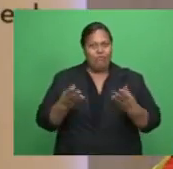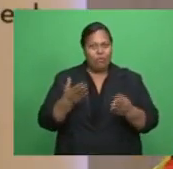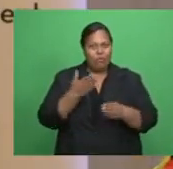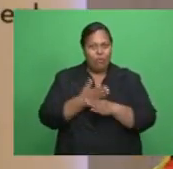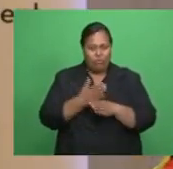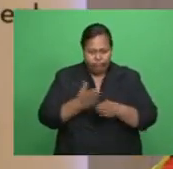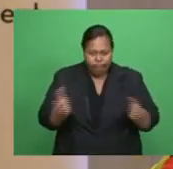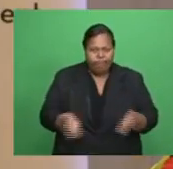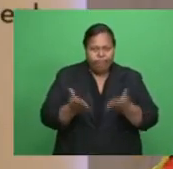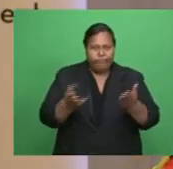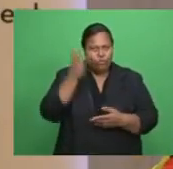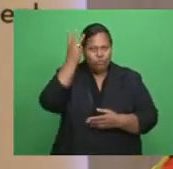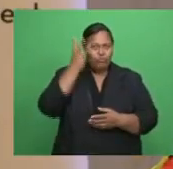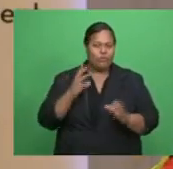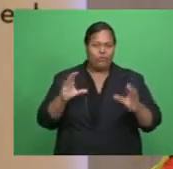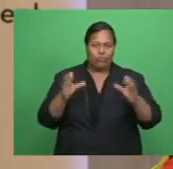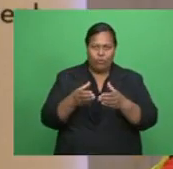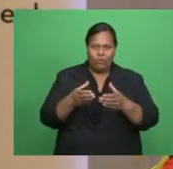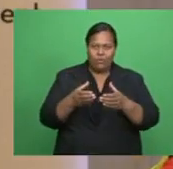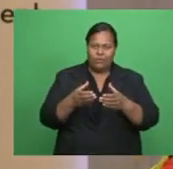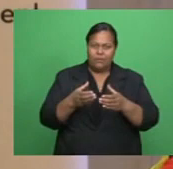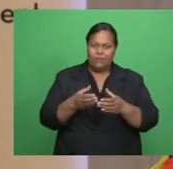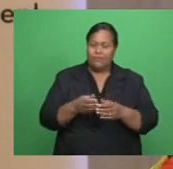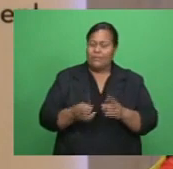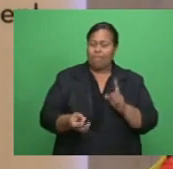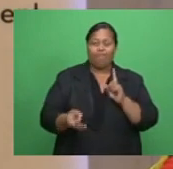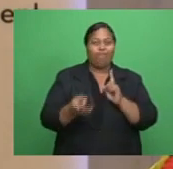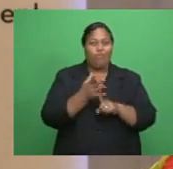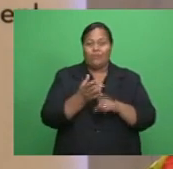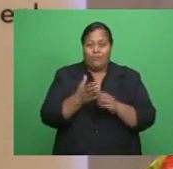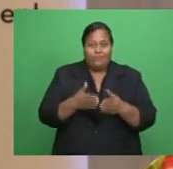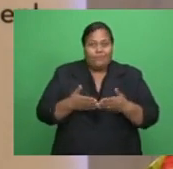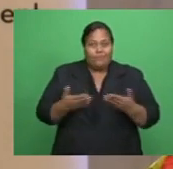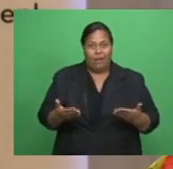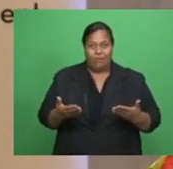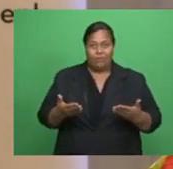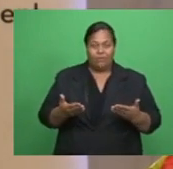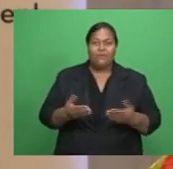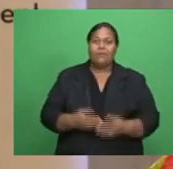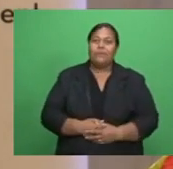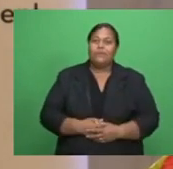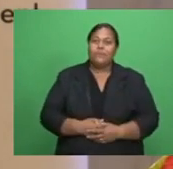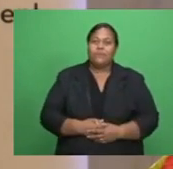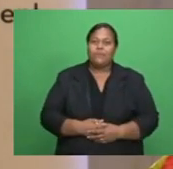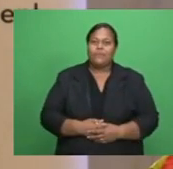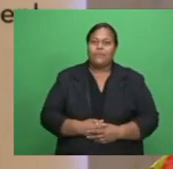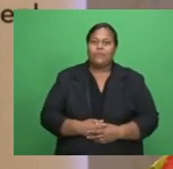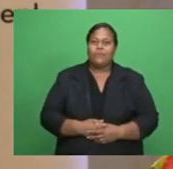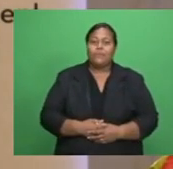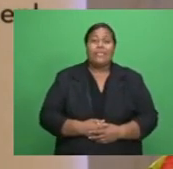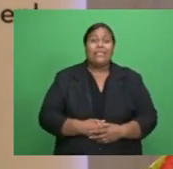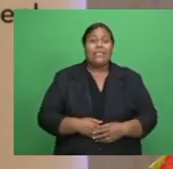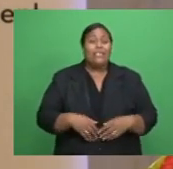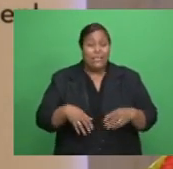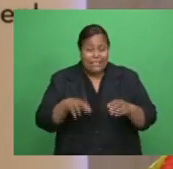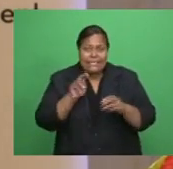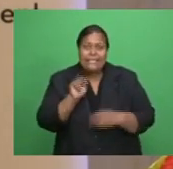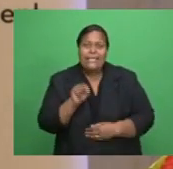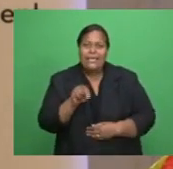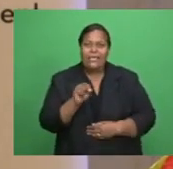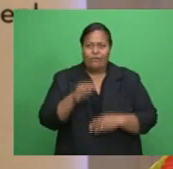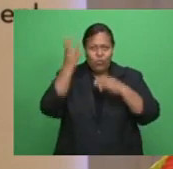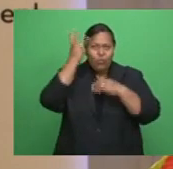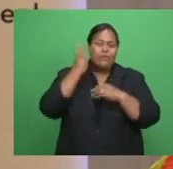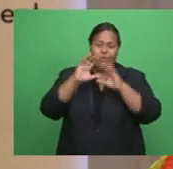women's movement. It is vital, now more than ever. There is an urgent and apparent need for the women's